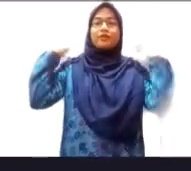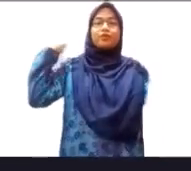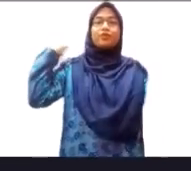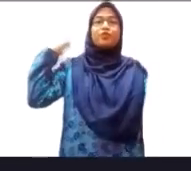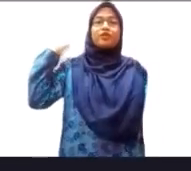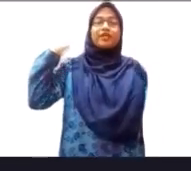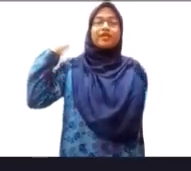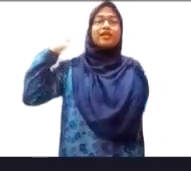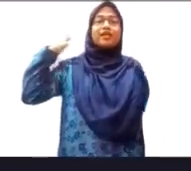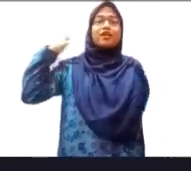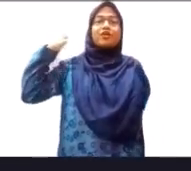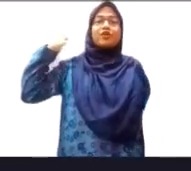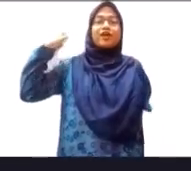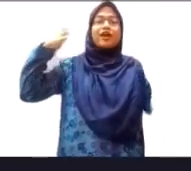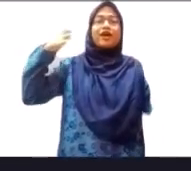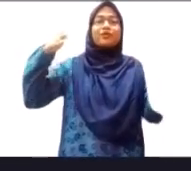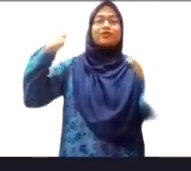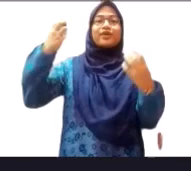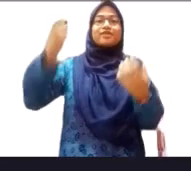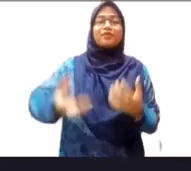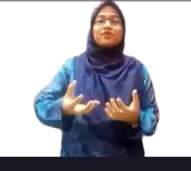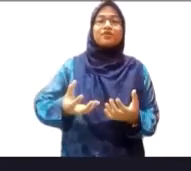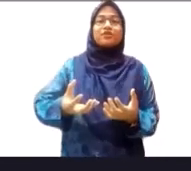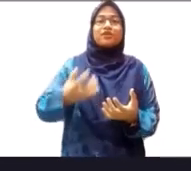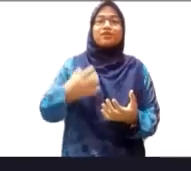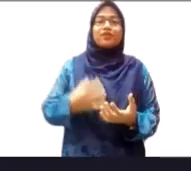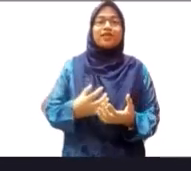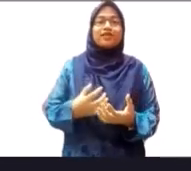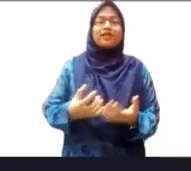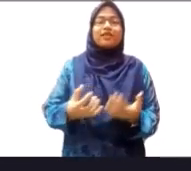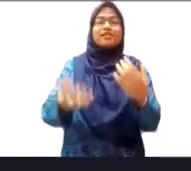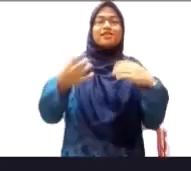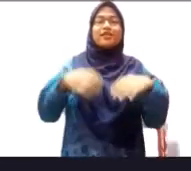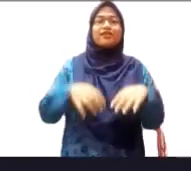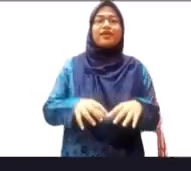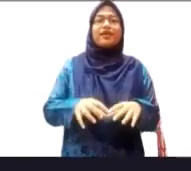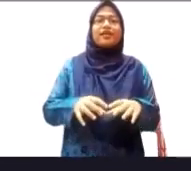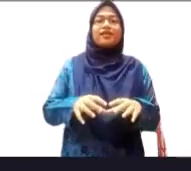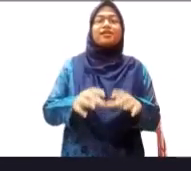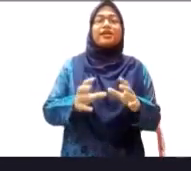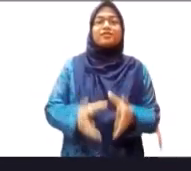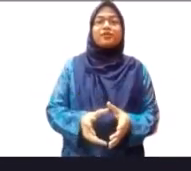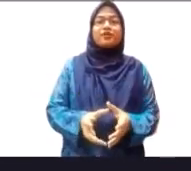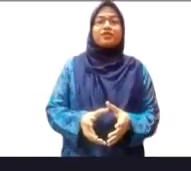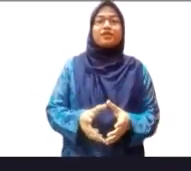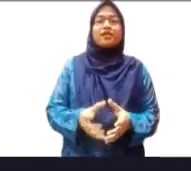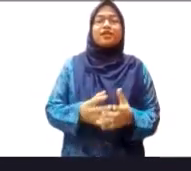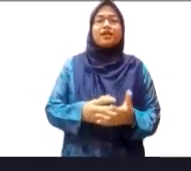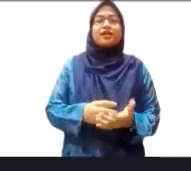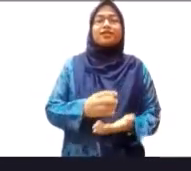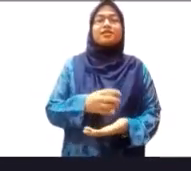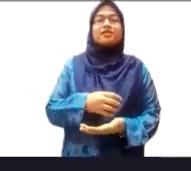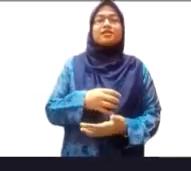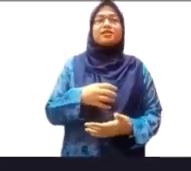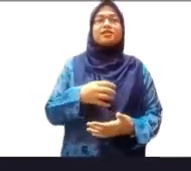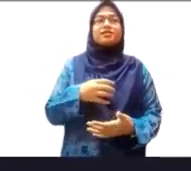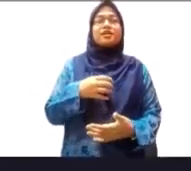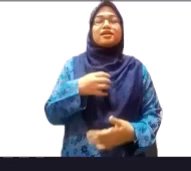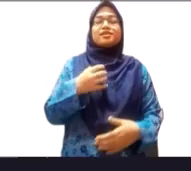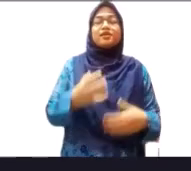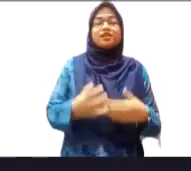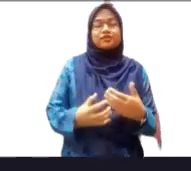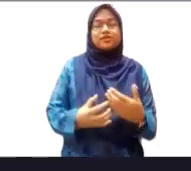our brain will be working on how to respond to it, thus generate a response. This